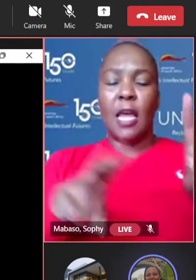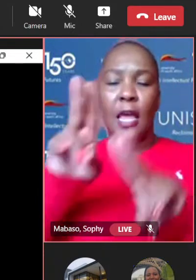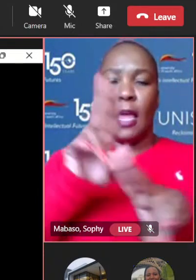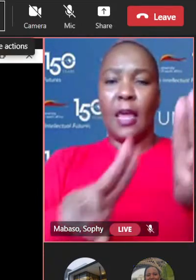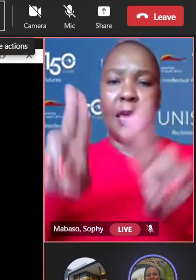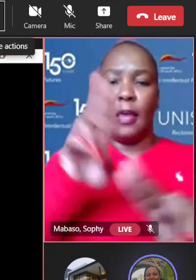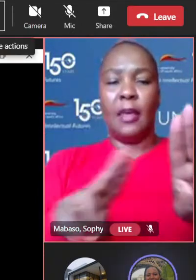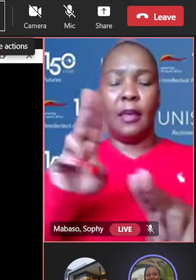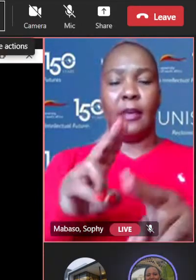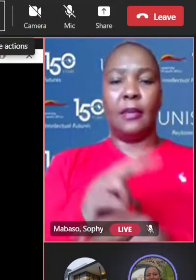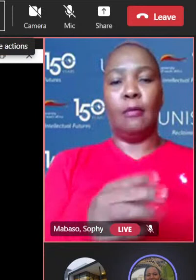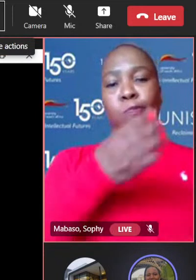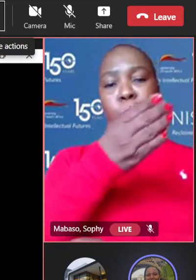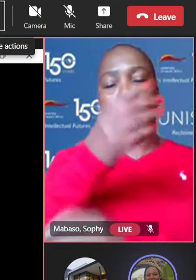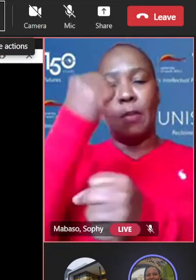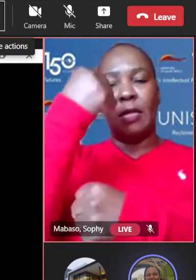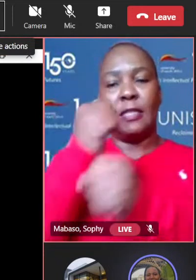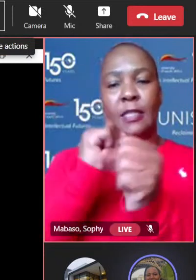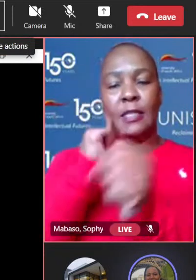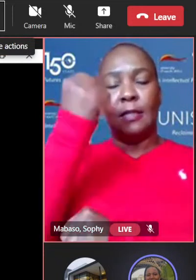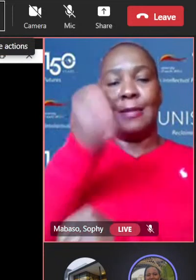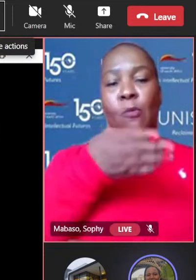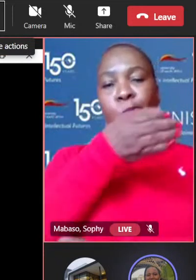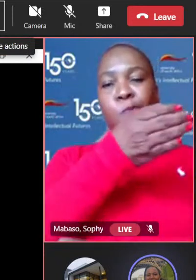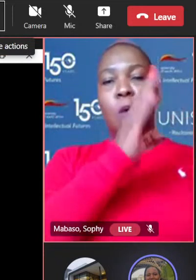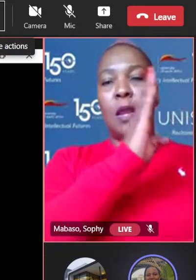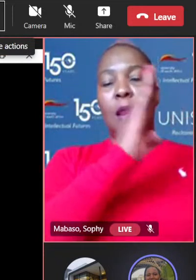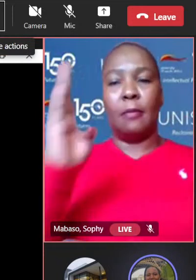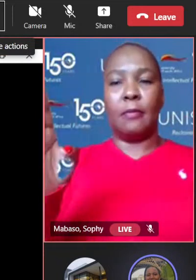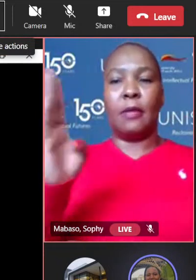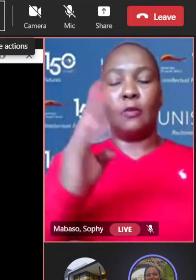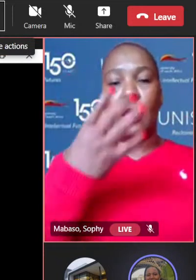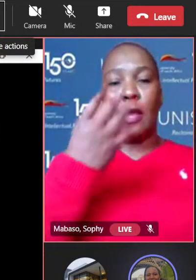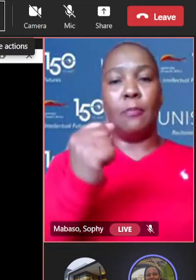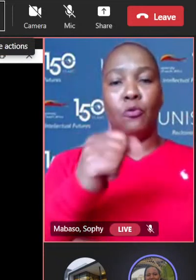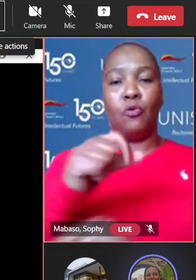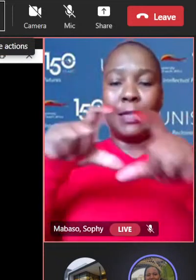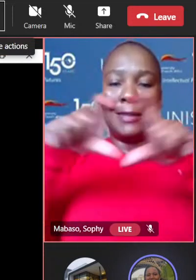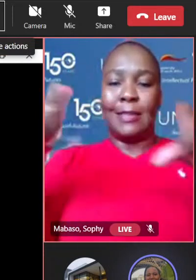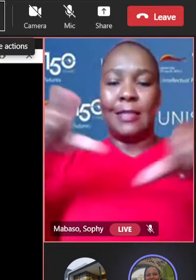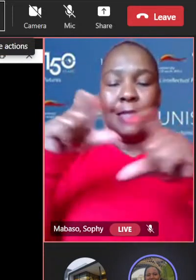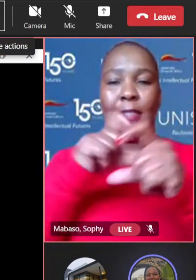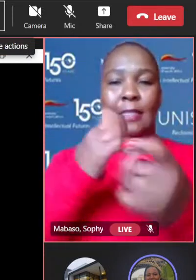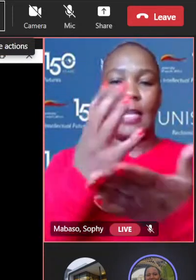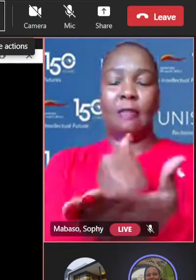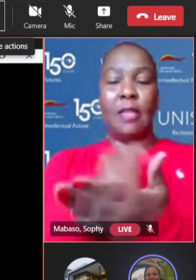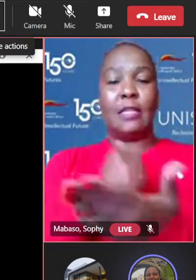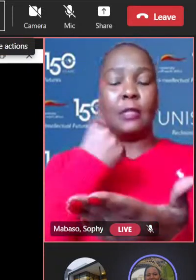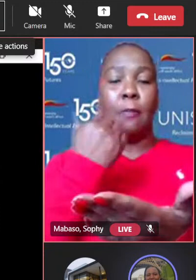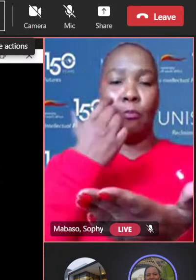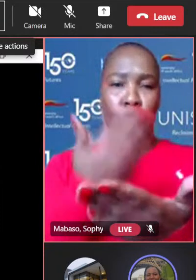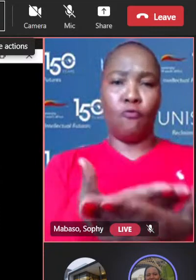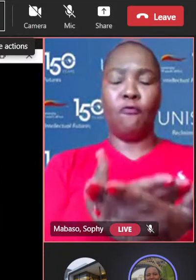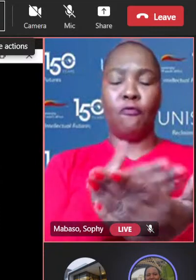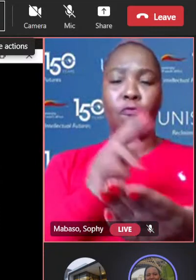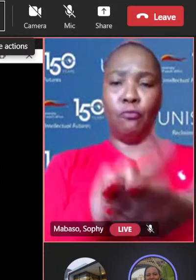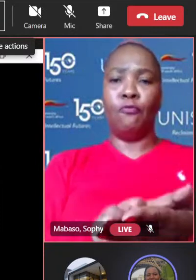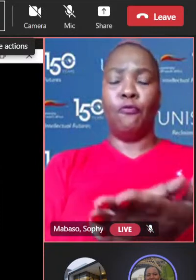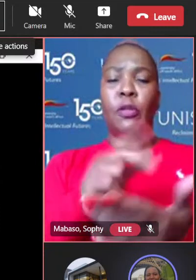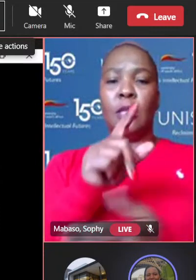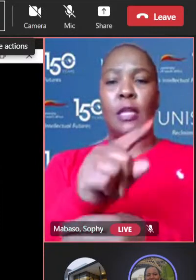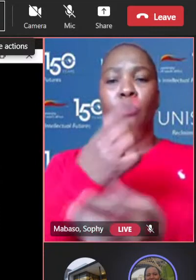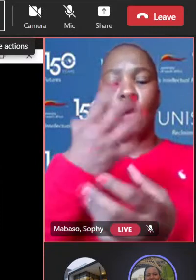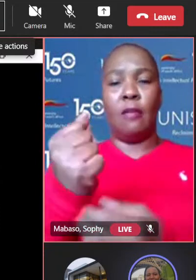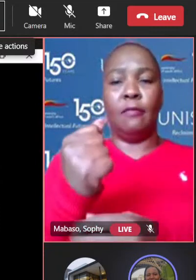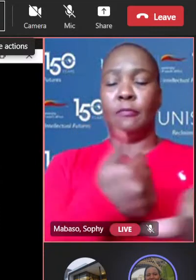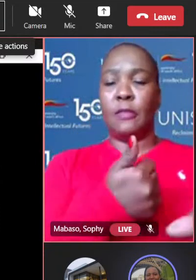entrance. And you have to keep your receipt safe so that it serves as a proof that you have returned the book. But currently at the McClunach